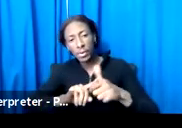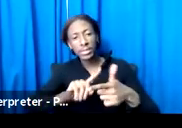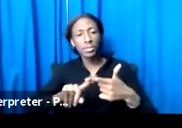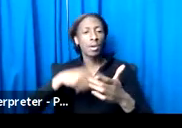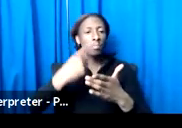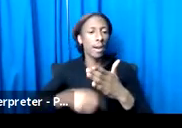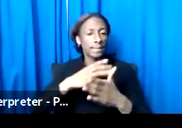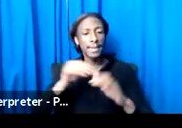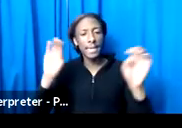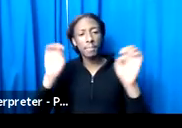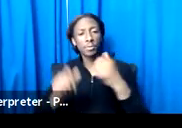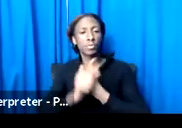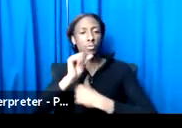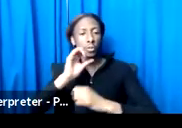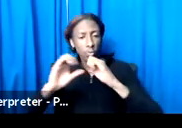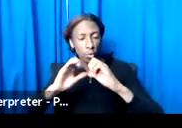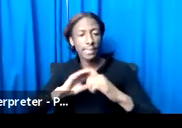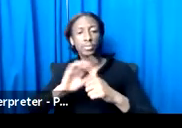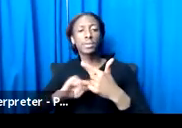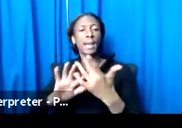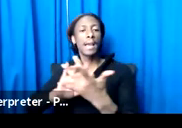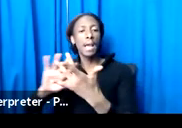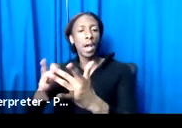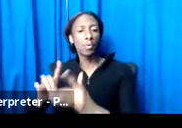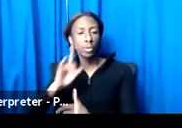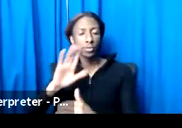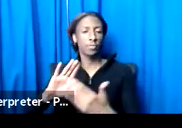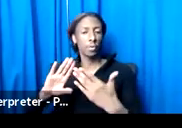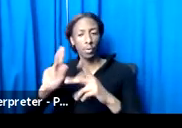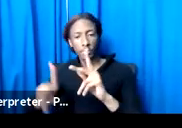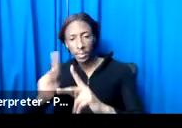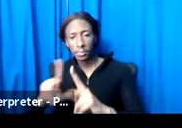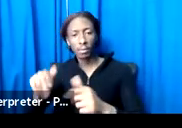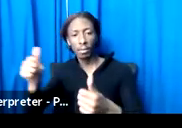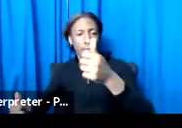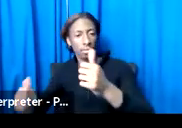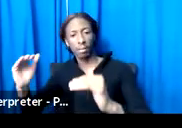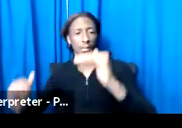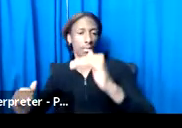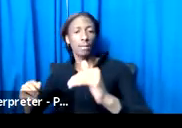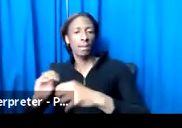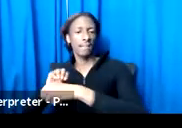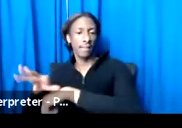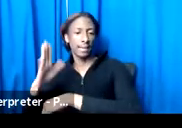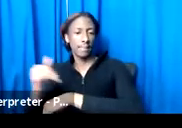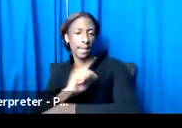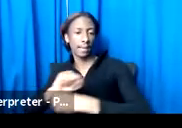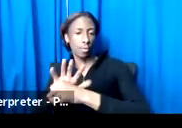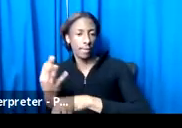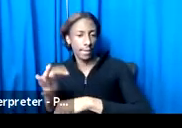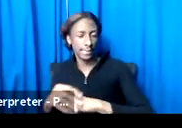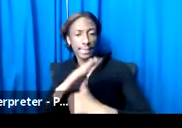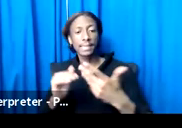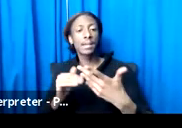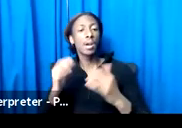risk communication. We do outreach to populations disproportionately affected by COVID-19, professional education